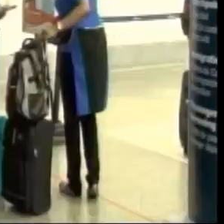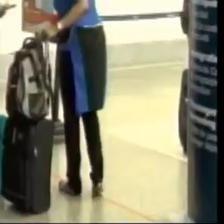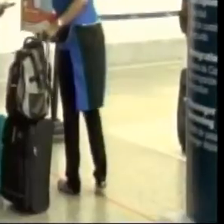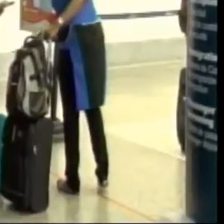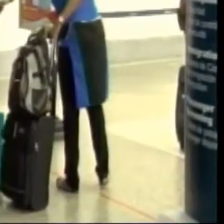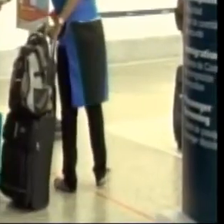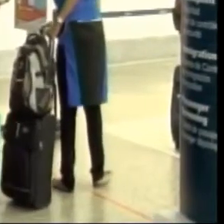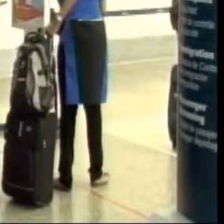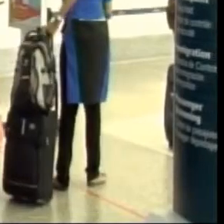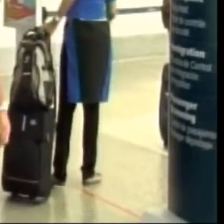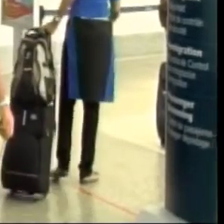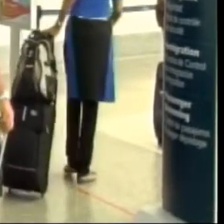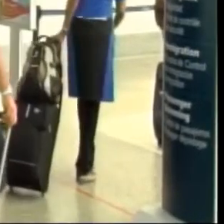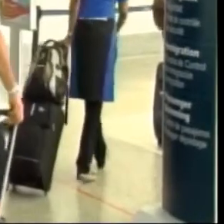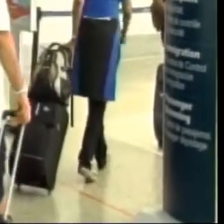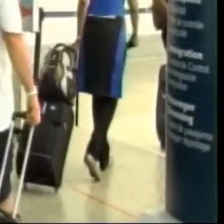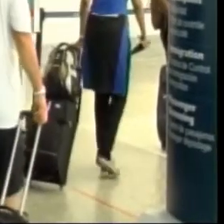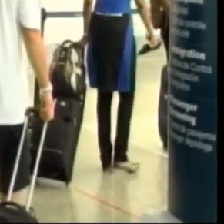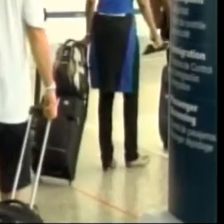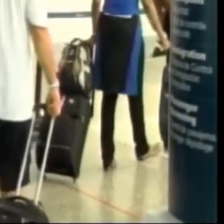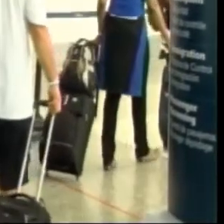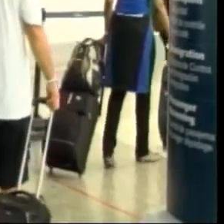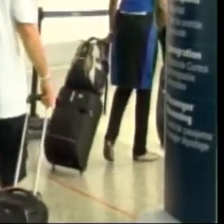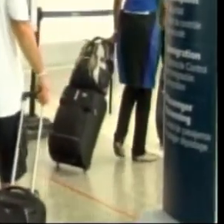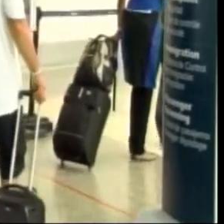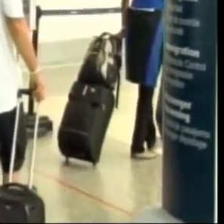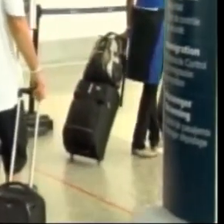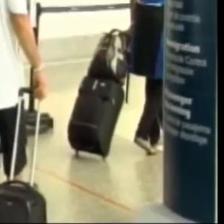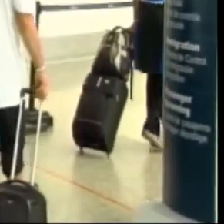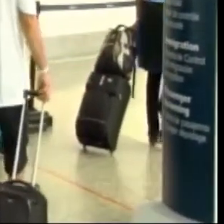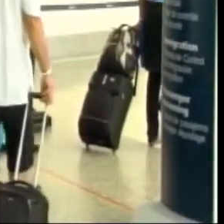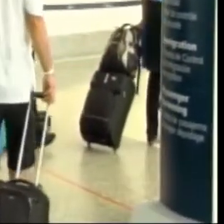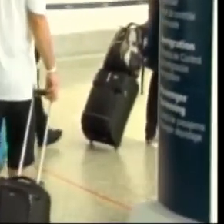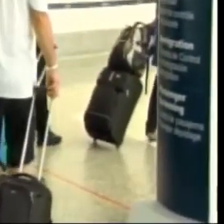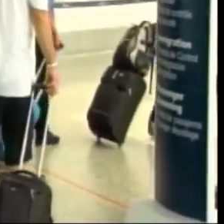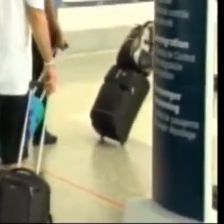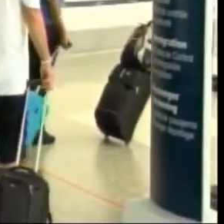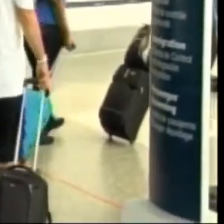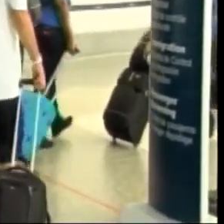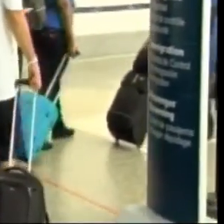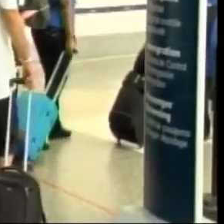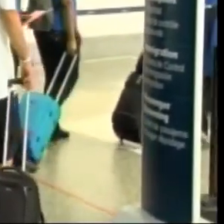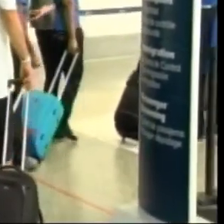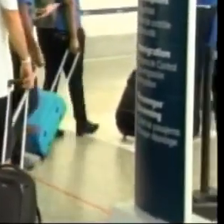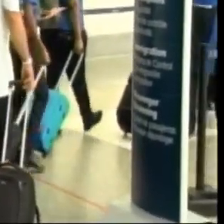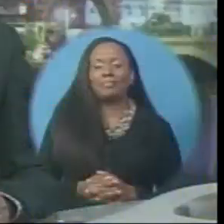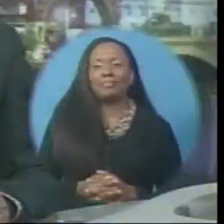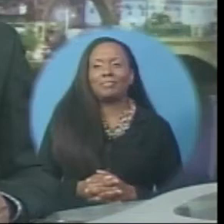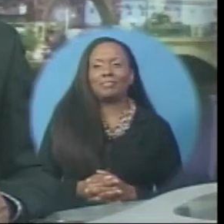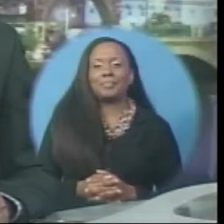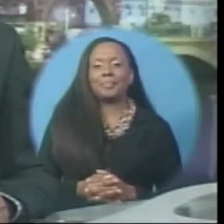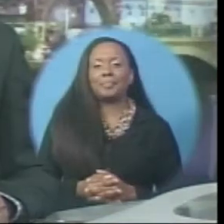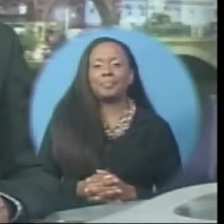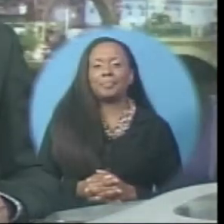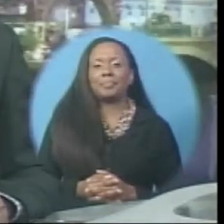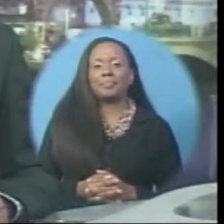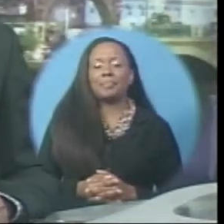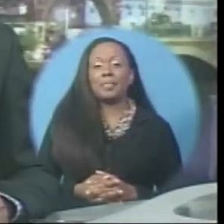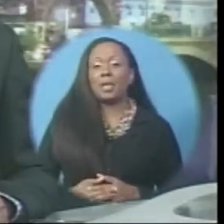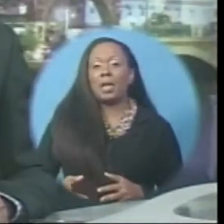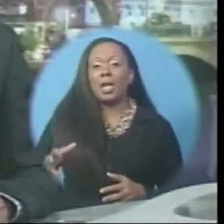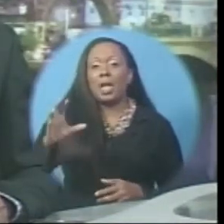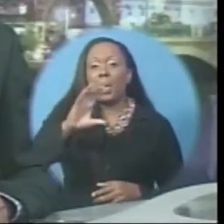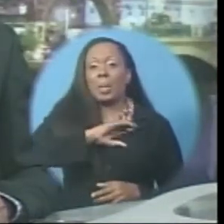Dhabi from October 15th to 18th. We will have the full story in tomorrow's newscast. Some crime news